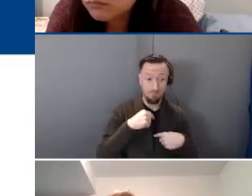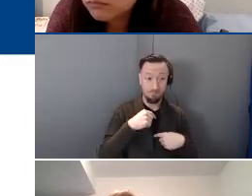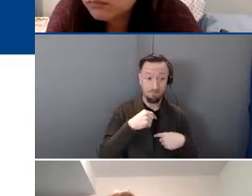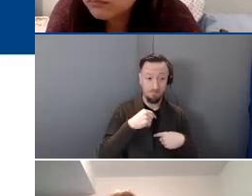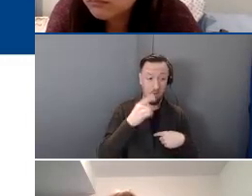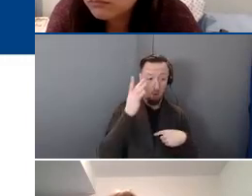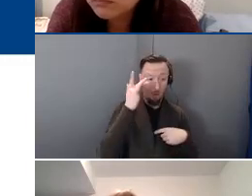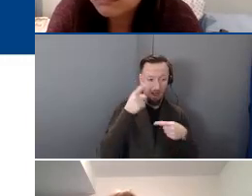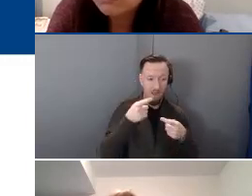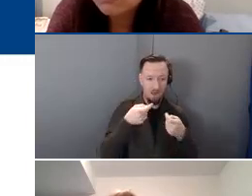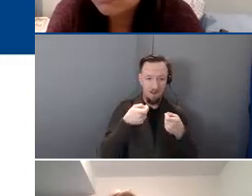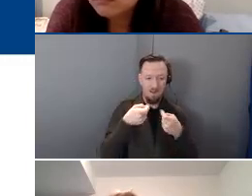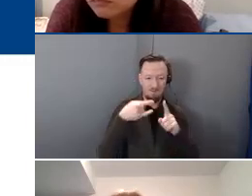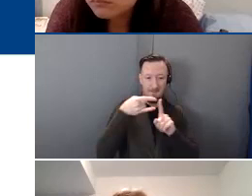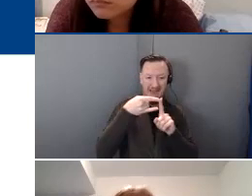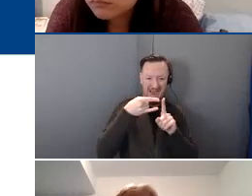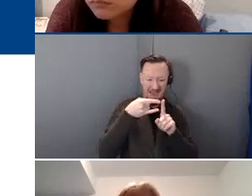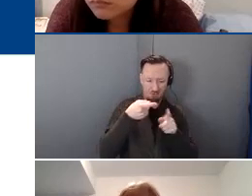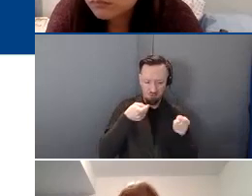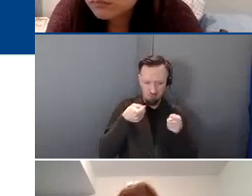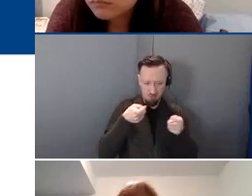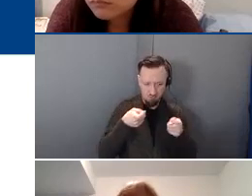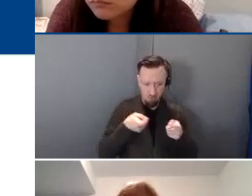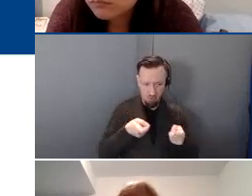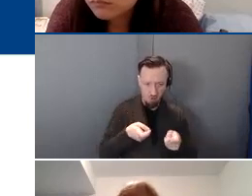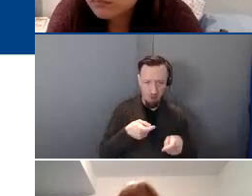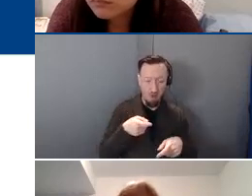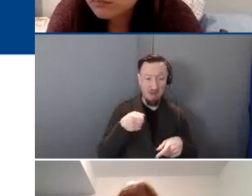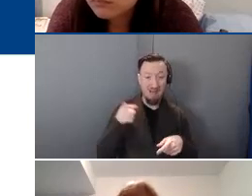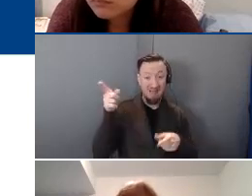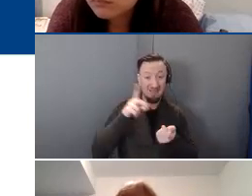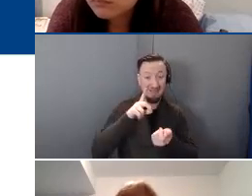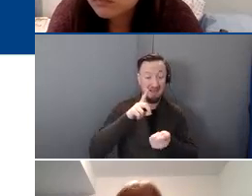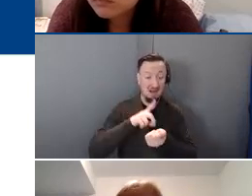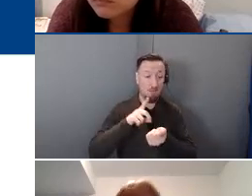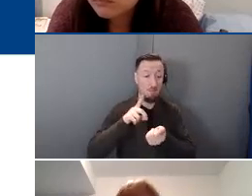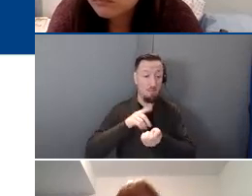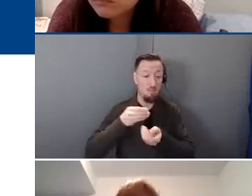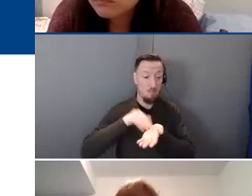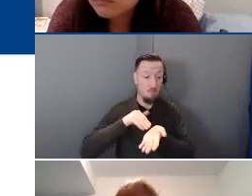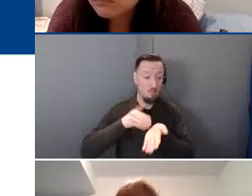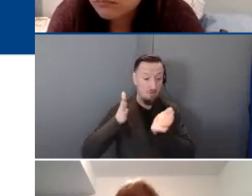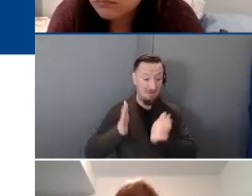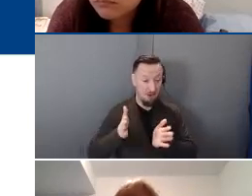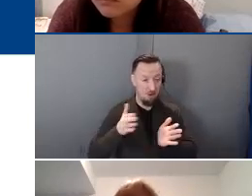magnetically controlled, the providers can actually move the capsule within the